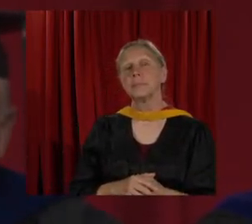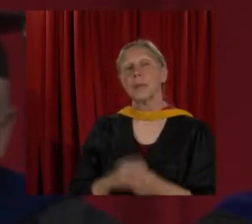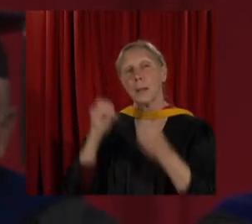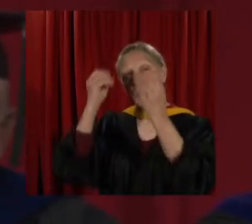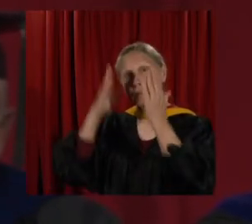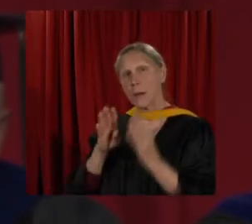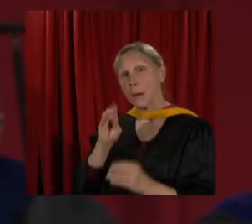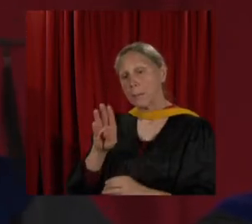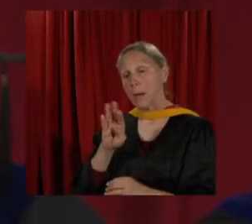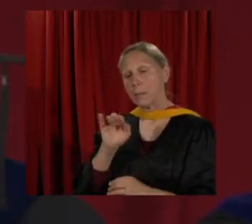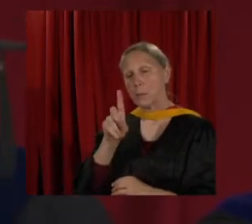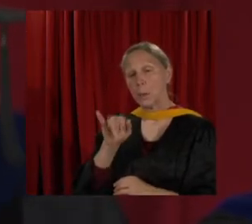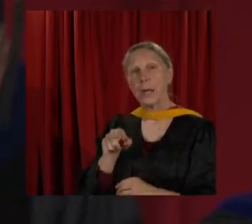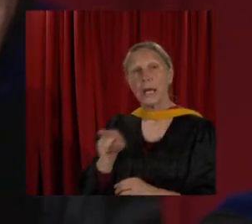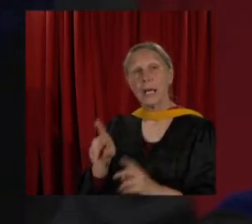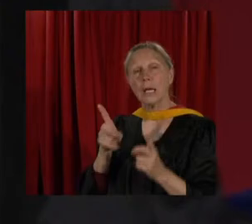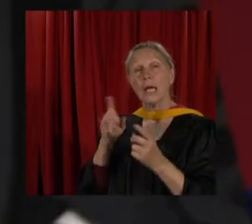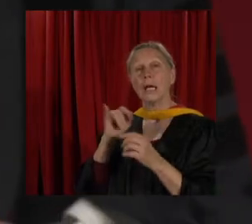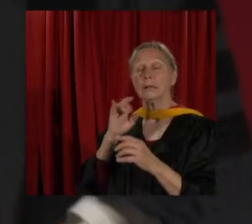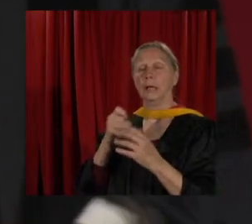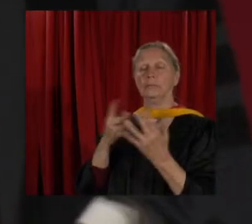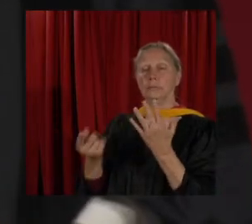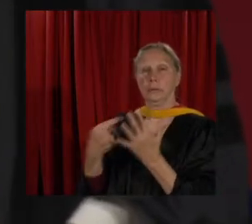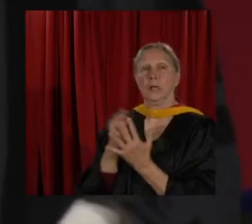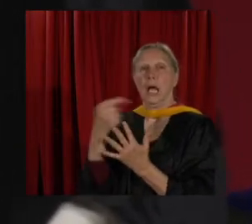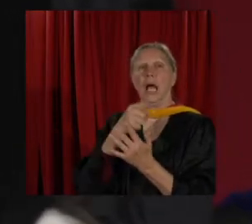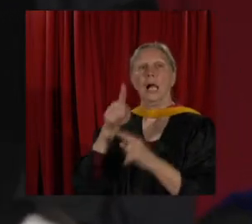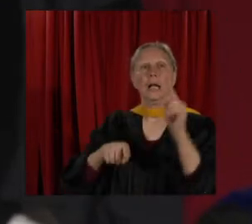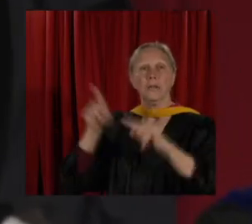Professor Bob Brady, Director of Interdisciplinary Studies.